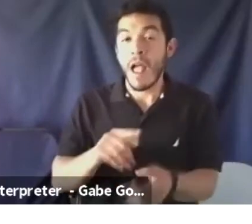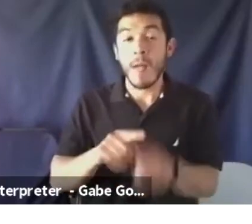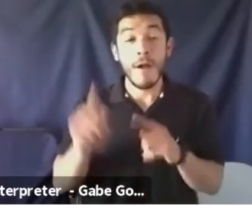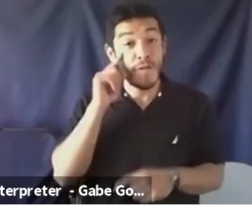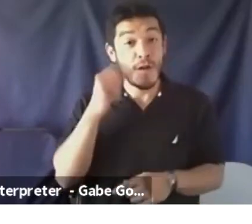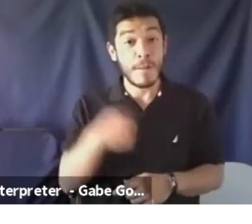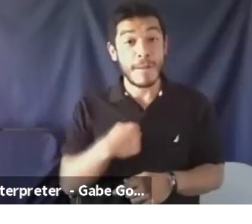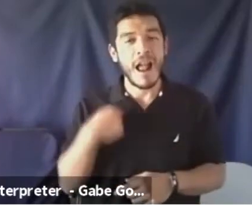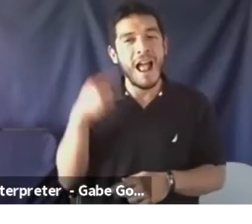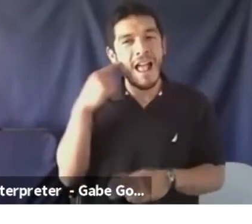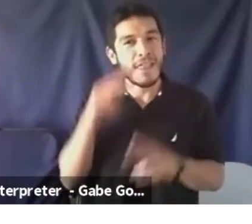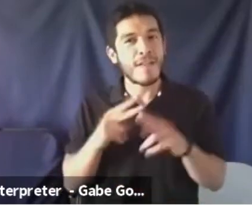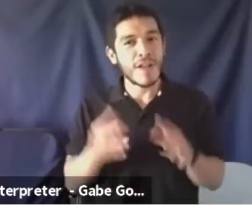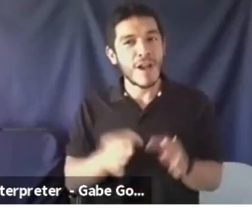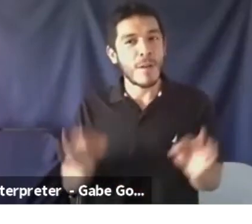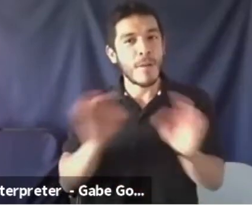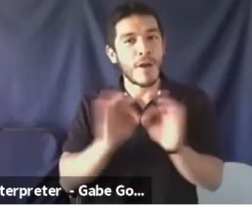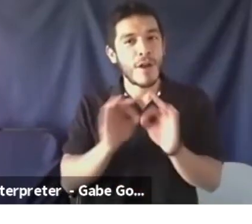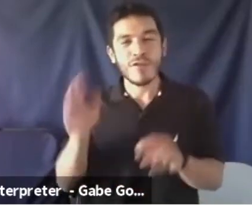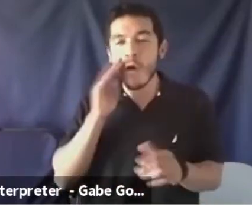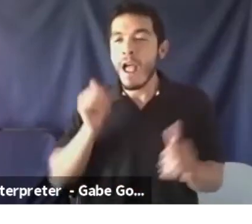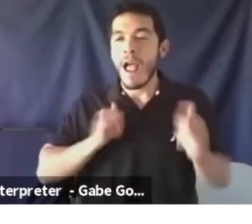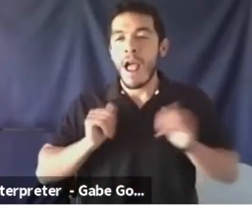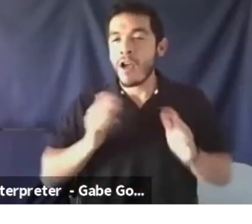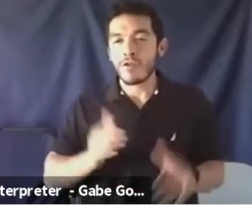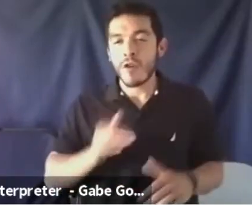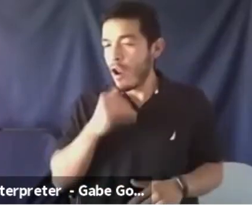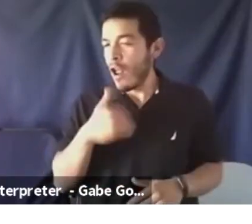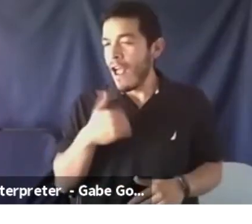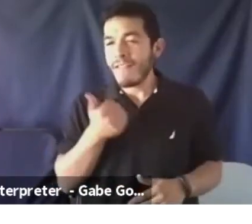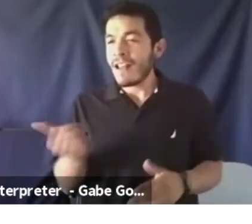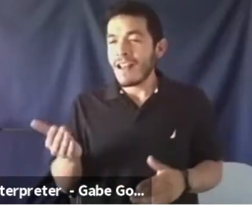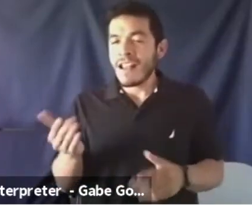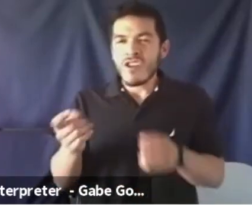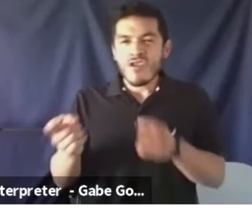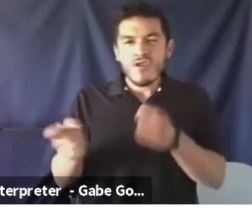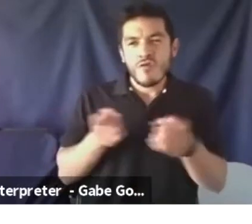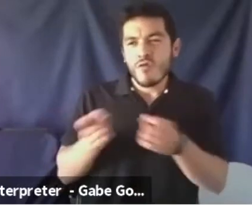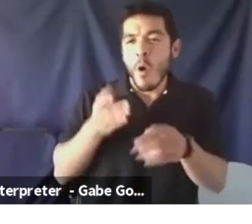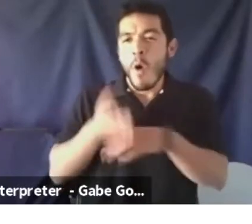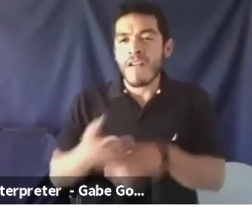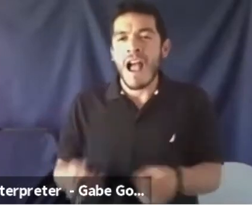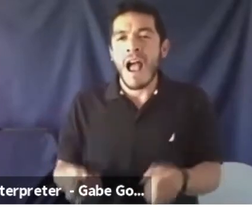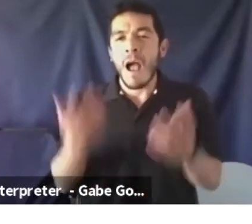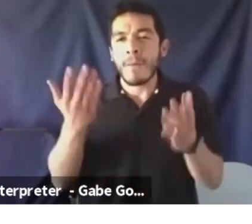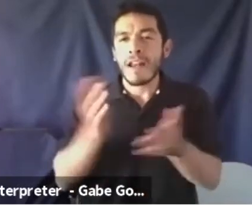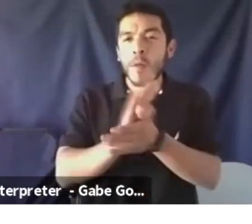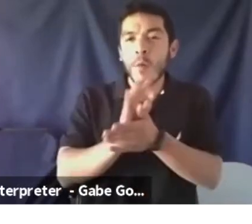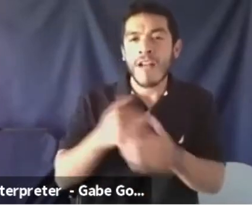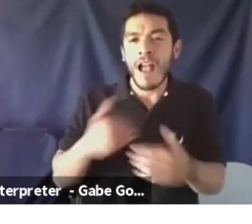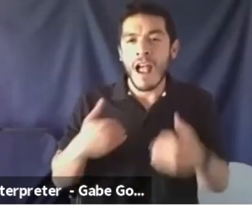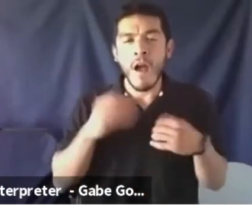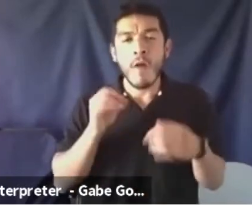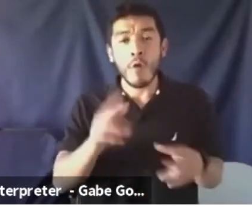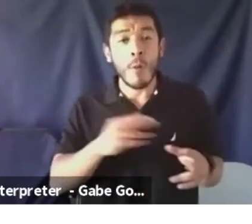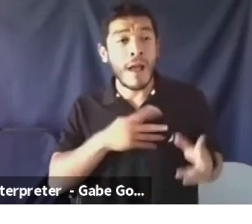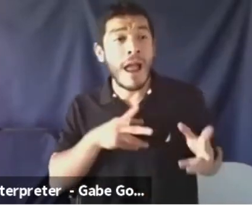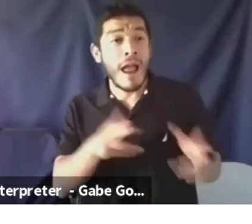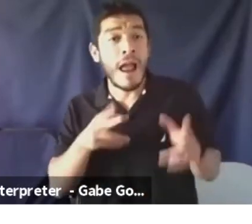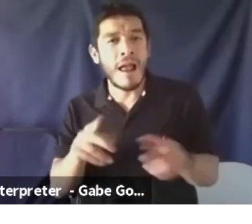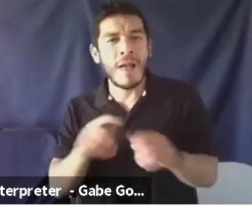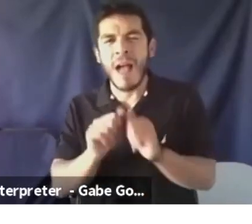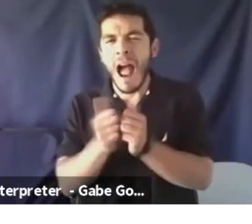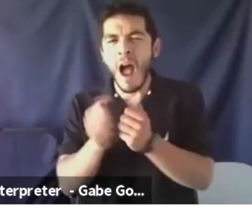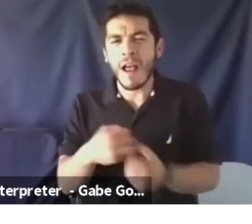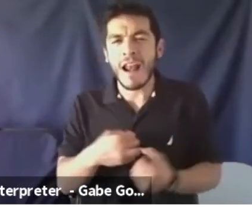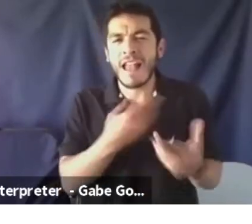thought it was really important, as actors, we don't have any control over how many scenes we have or like the edit, but how can I give her urgency